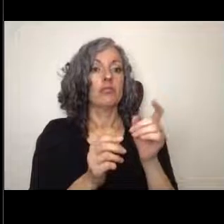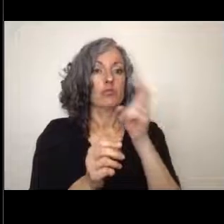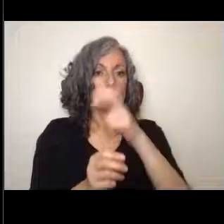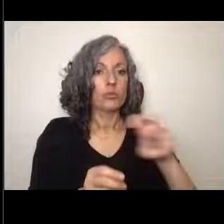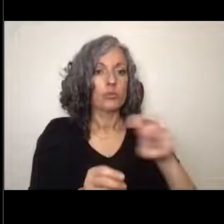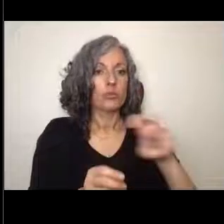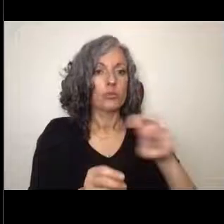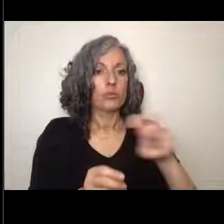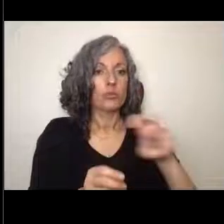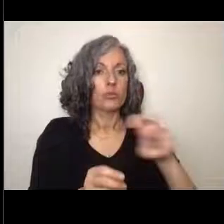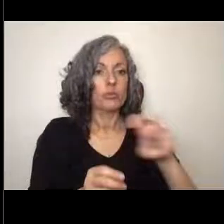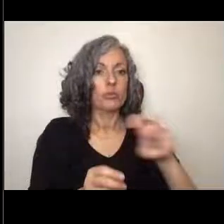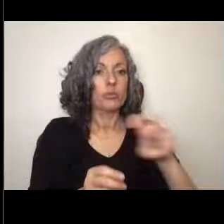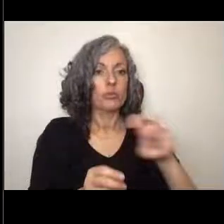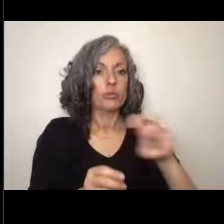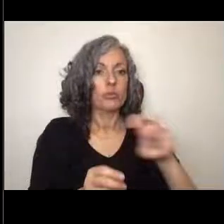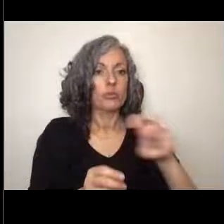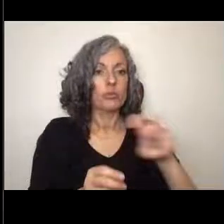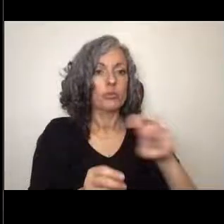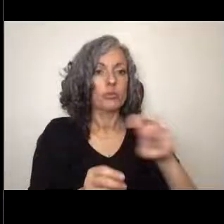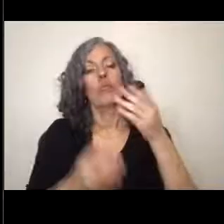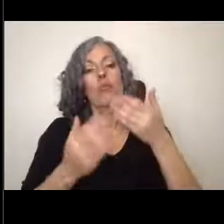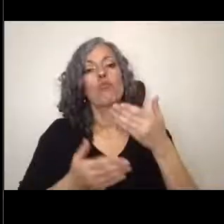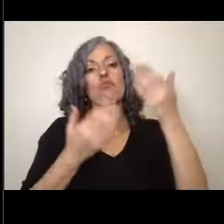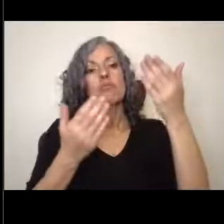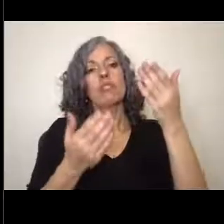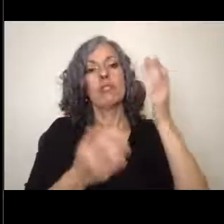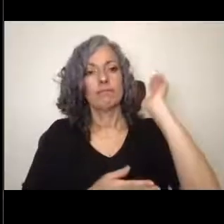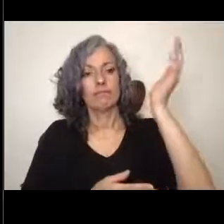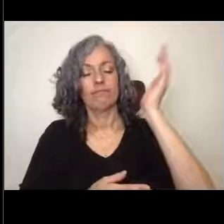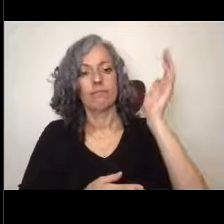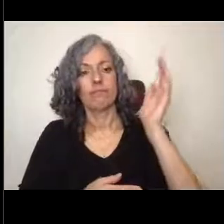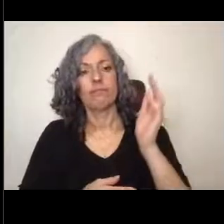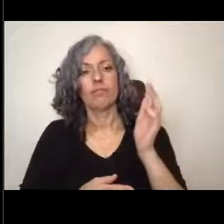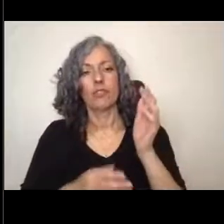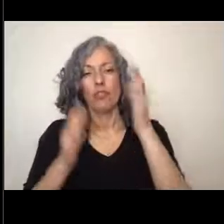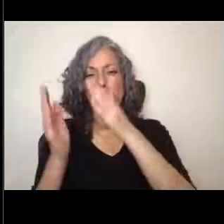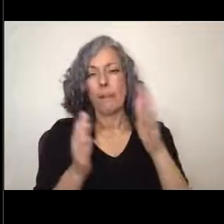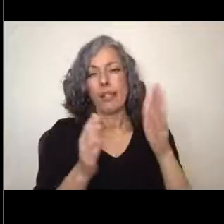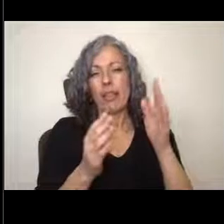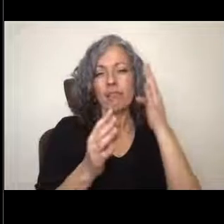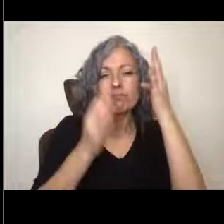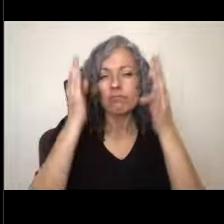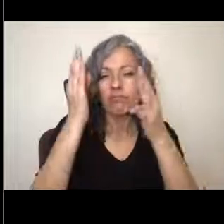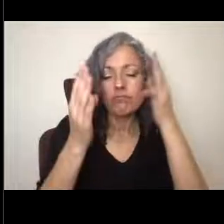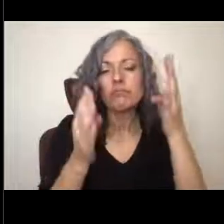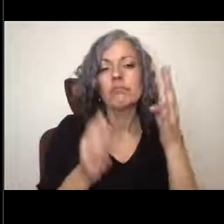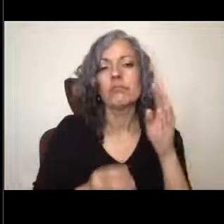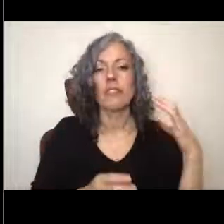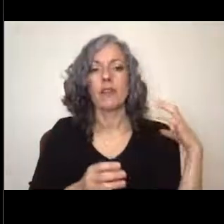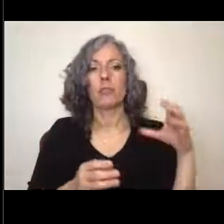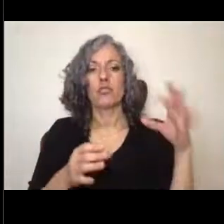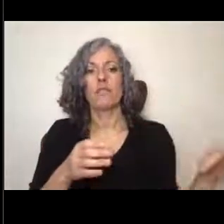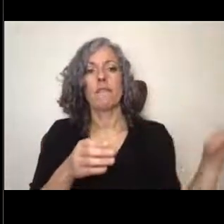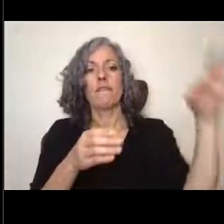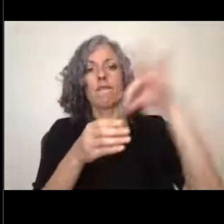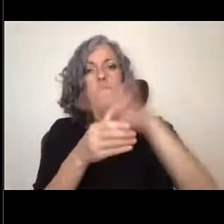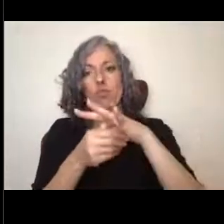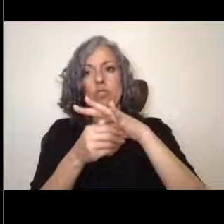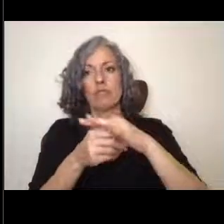Caltrans, presented the draft Interregional Transportation Strategic Plan Addendum, and the Commission voted to delegate the authority to